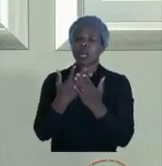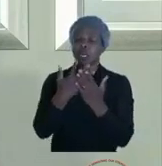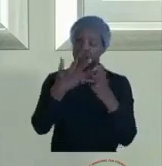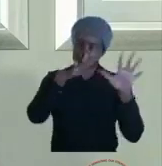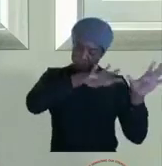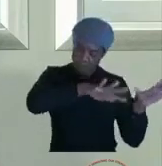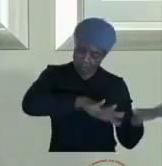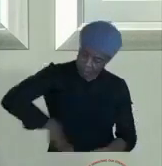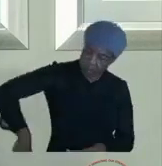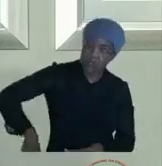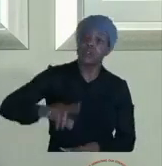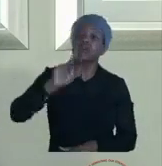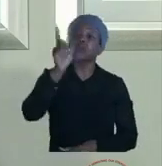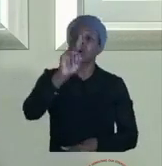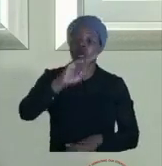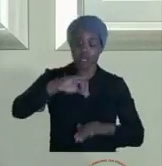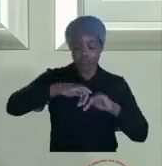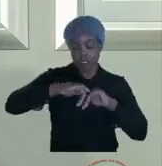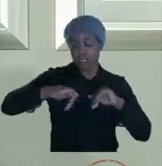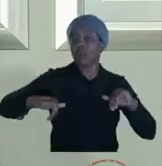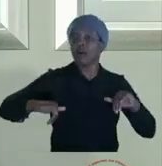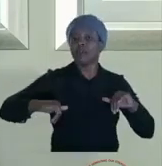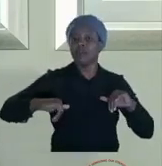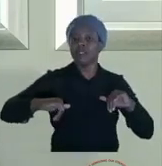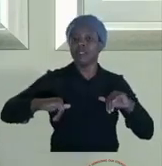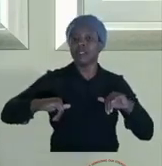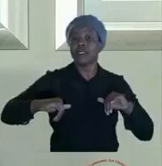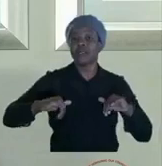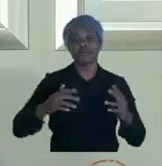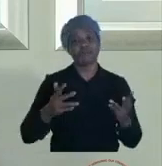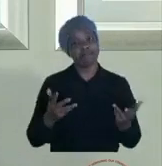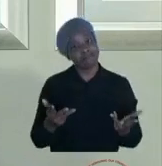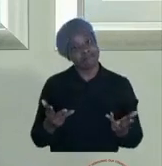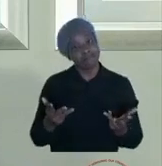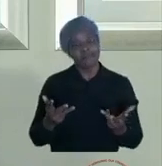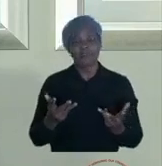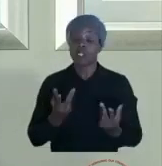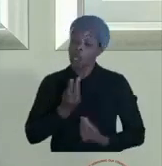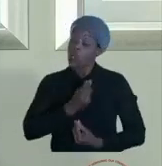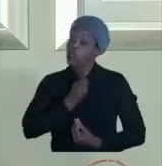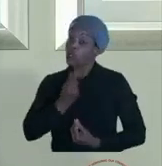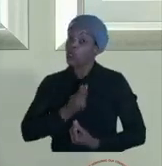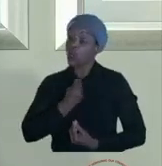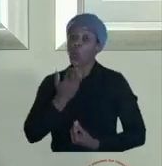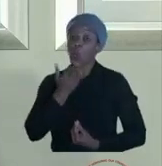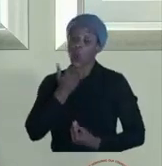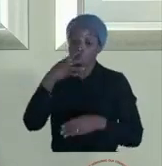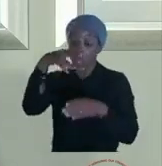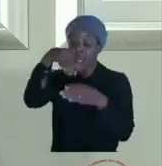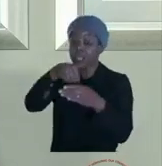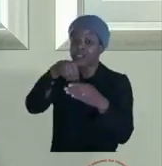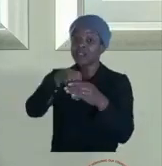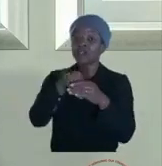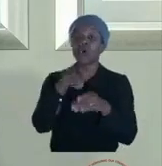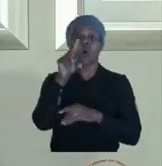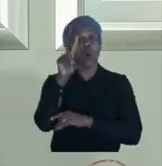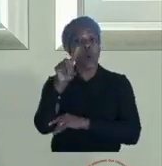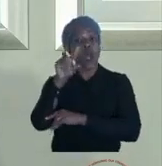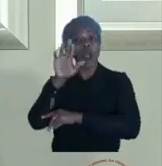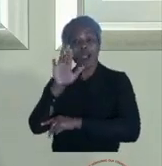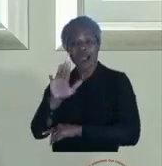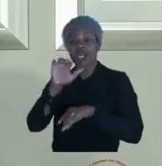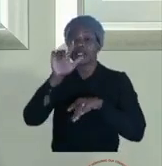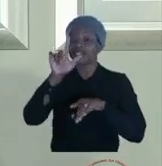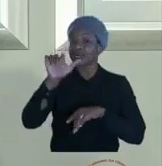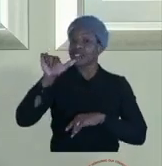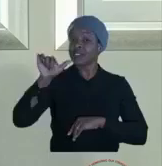South Africa. In addition to the youth who participated in the 1976